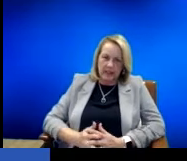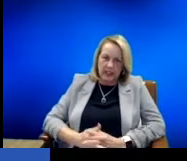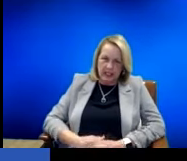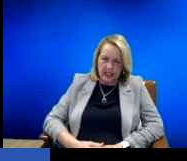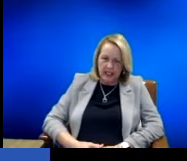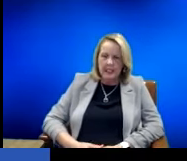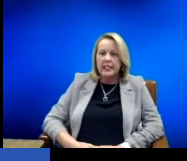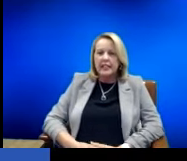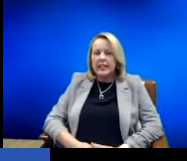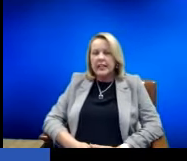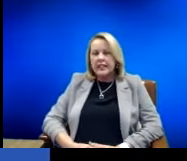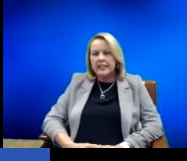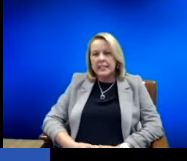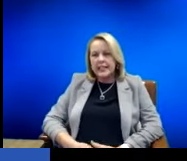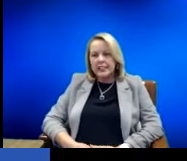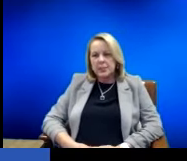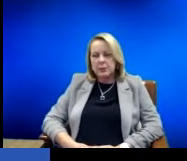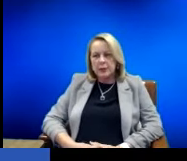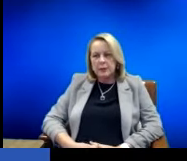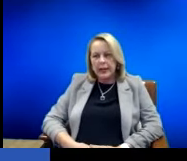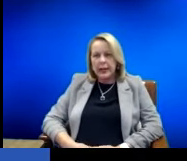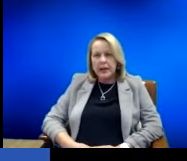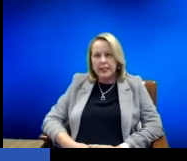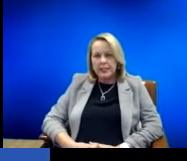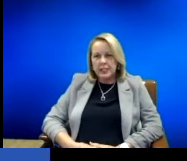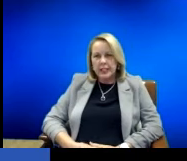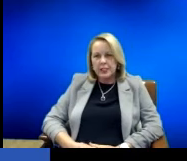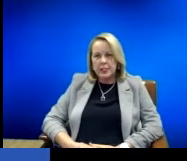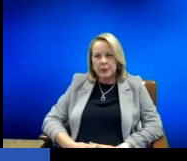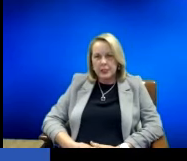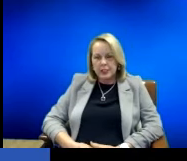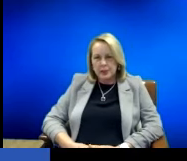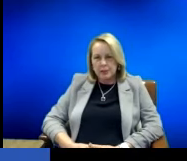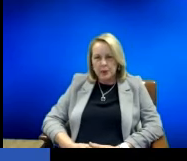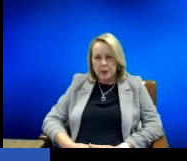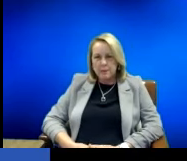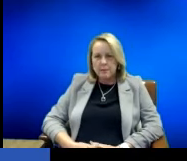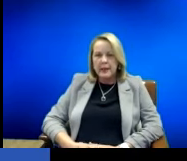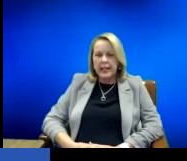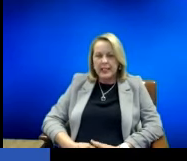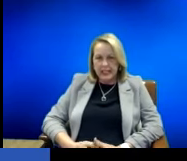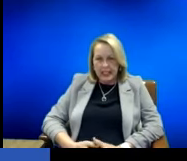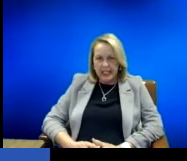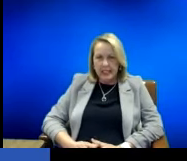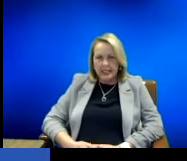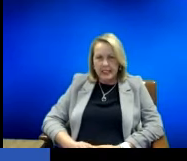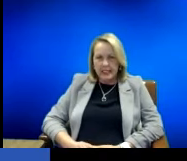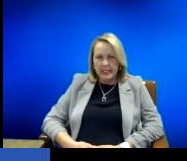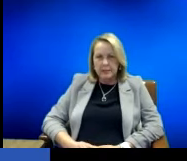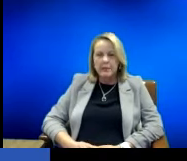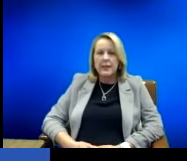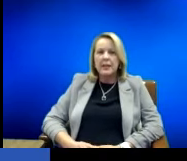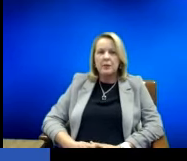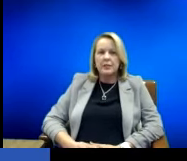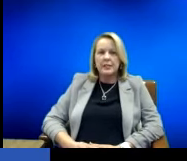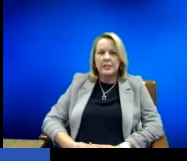funds invested. The Texas Prepaid Higher Education Tuition Board, a state